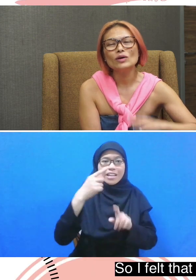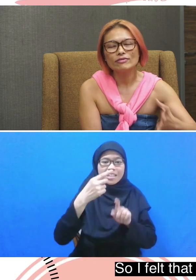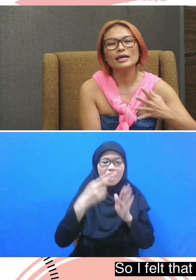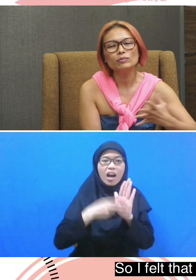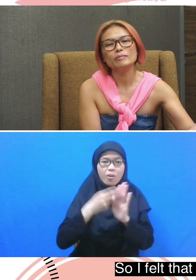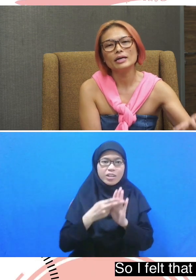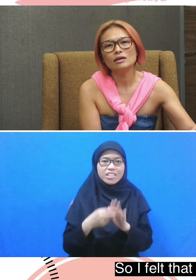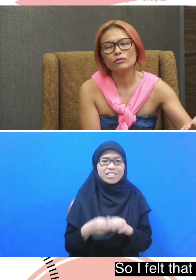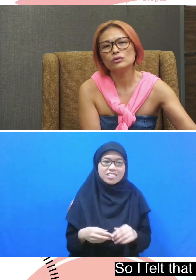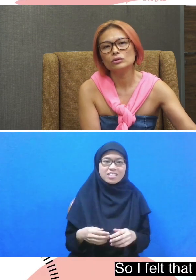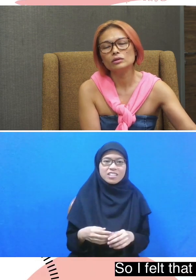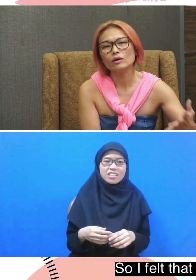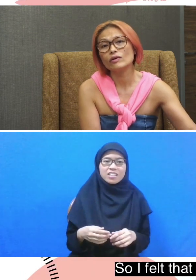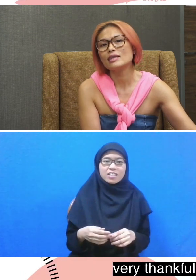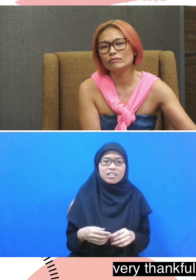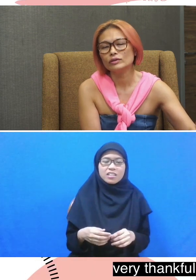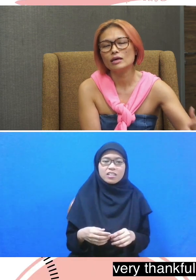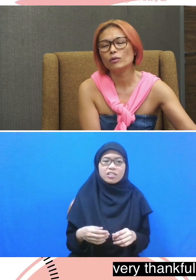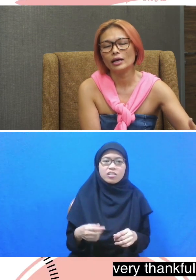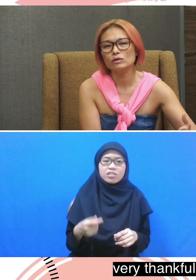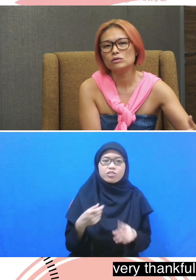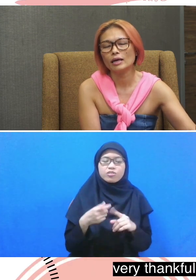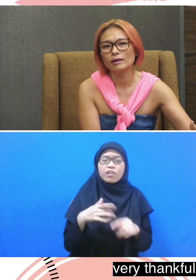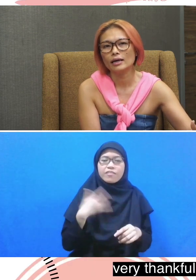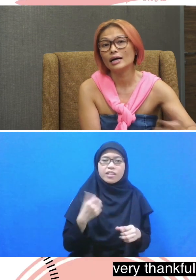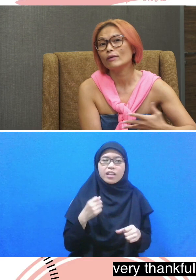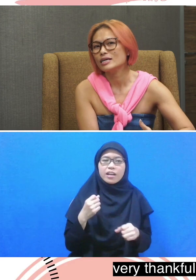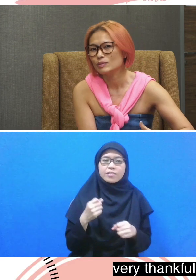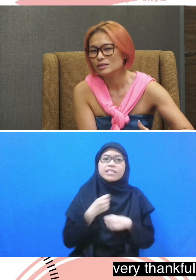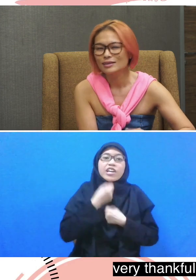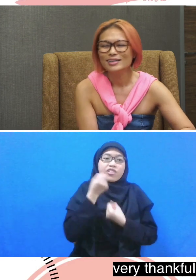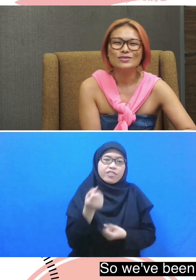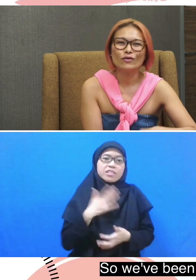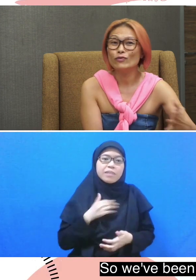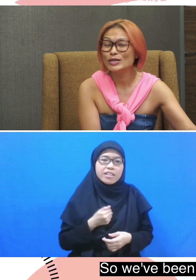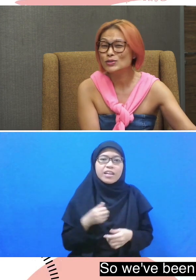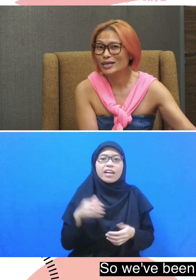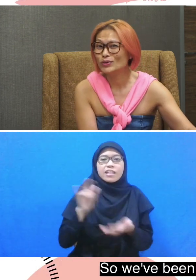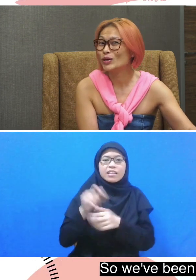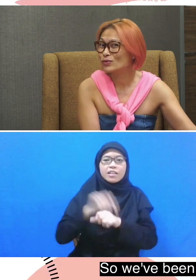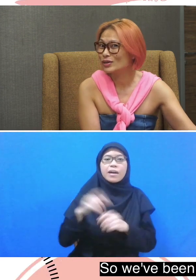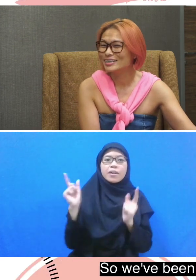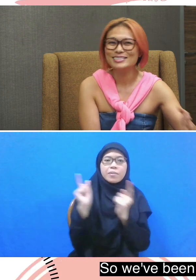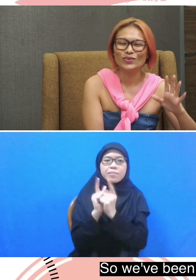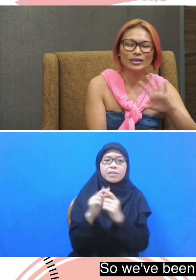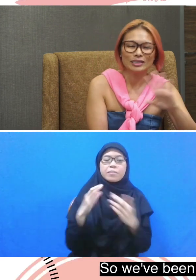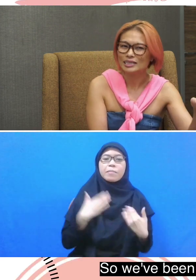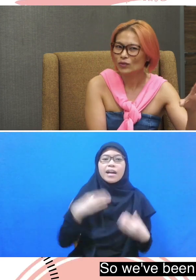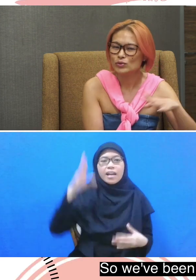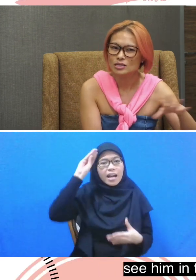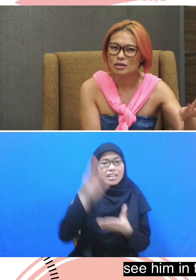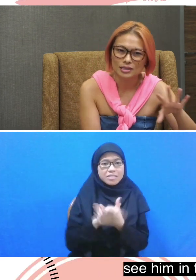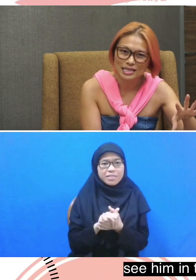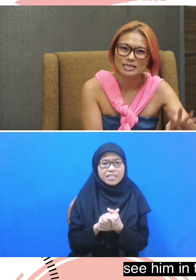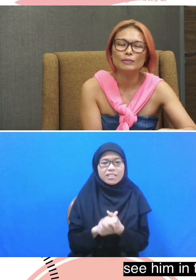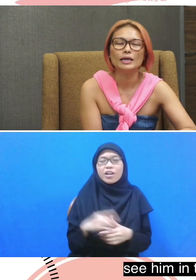So I felt that I had put myself through school, and I was very thankful at that point. I also met my current husband. So we've been together for 23 years, you know, and later on